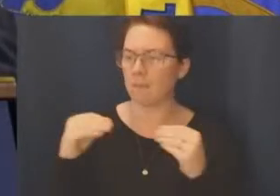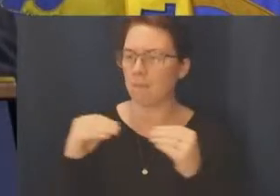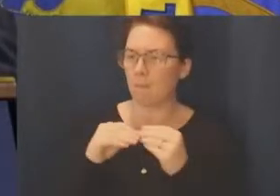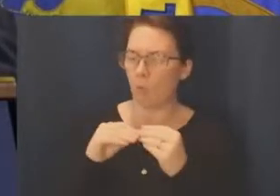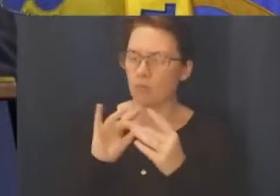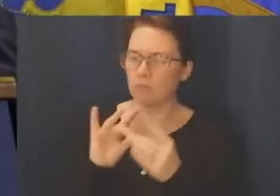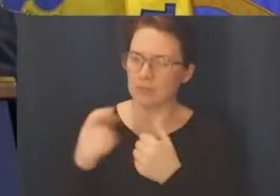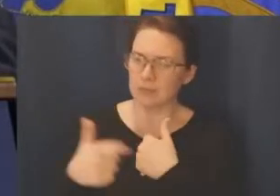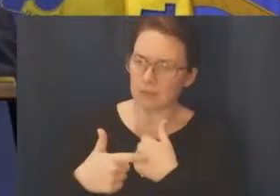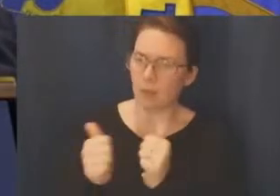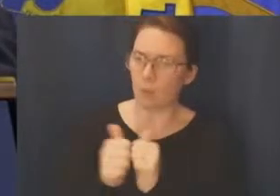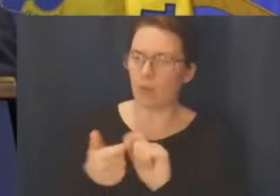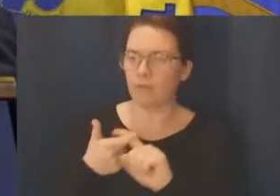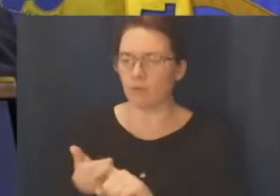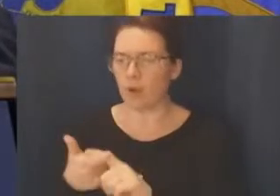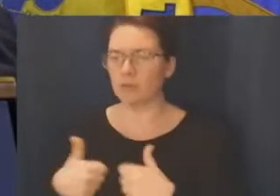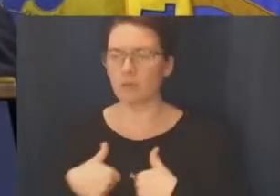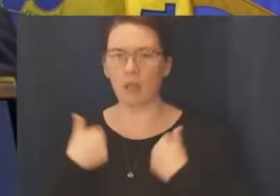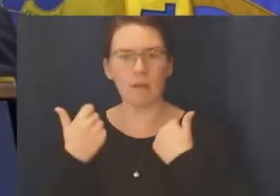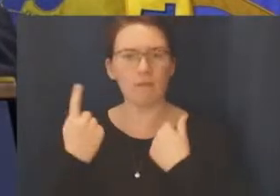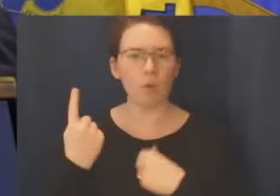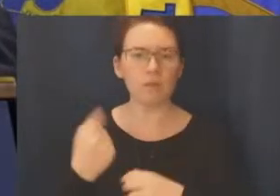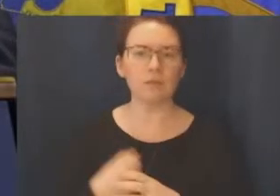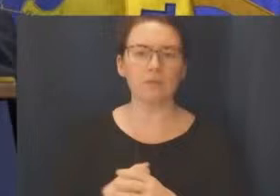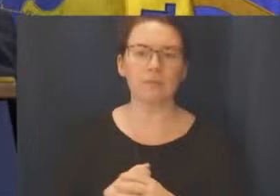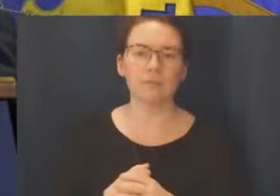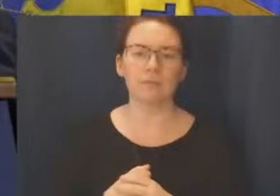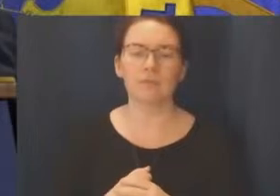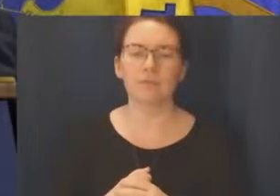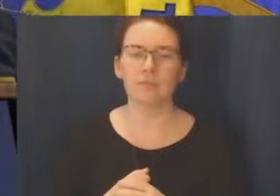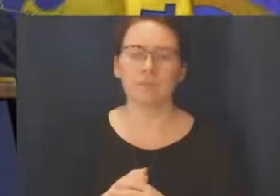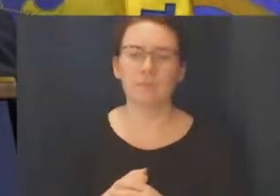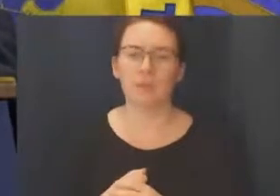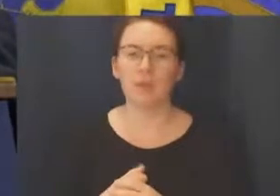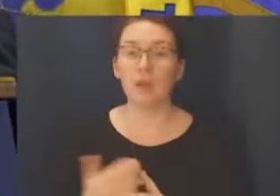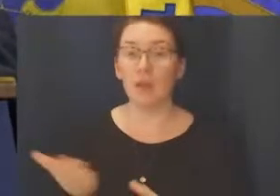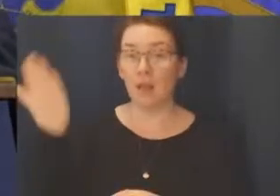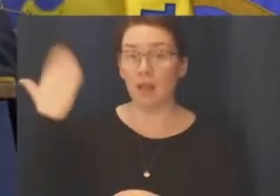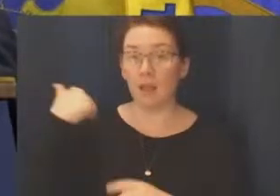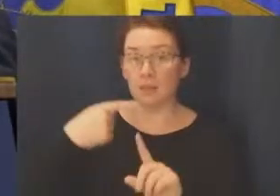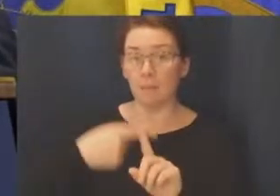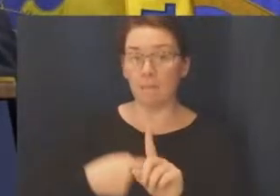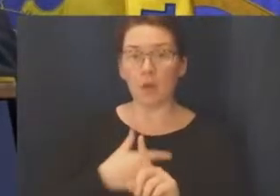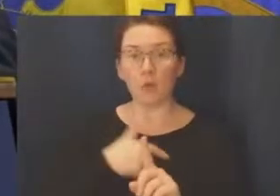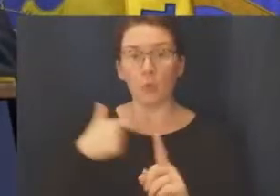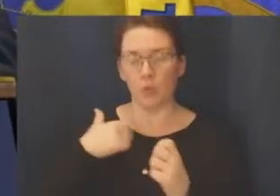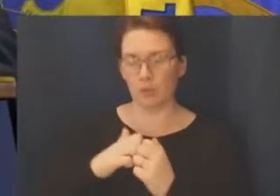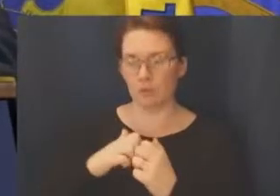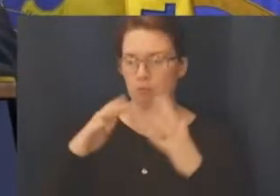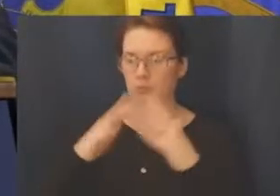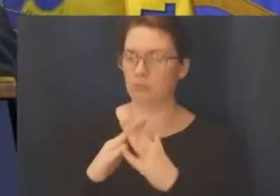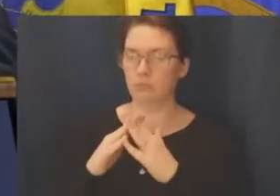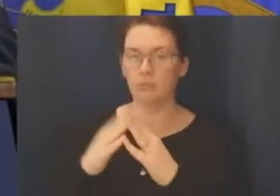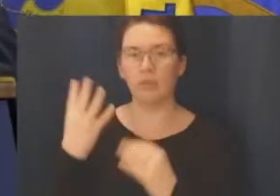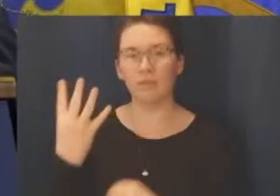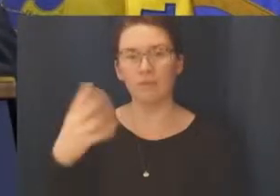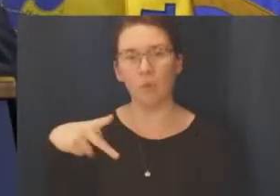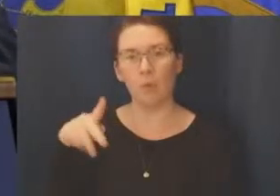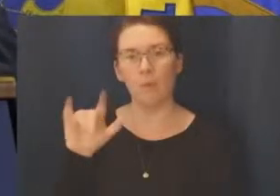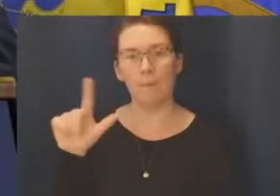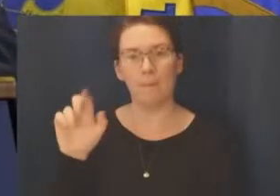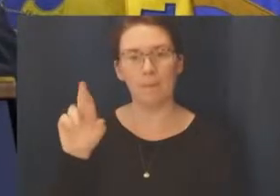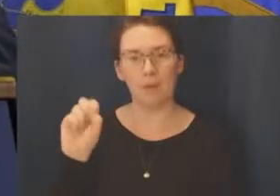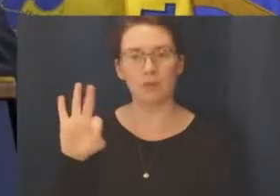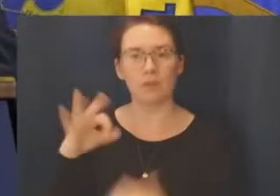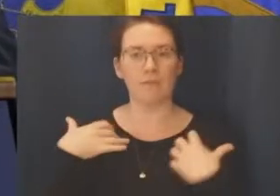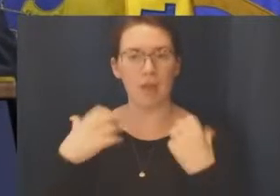West Virginia, just last month, we launched what I called the 4 pillars of a healthy West Virginia. That's to reverse